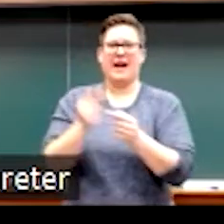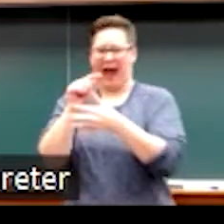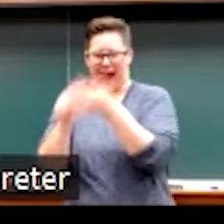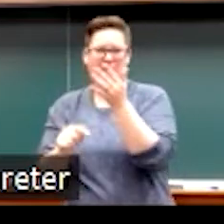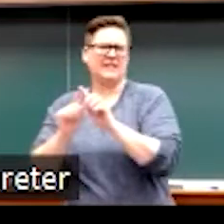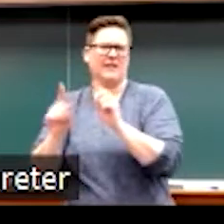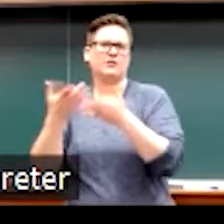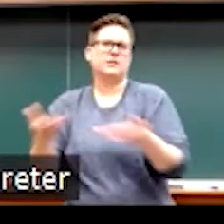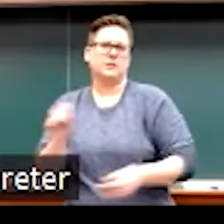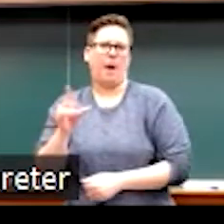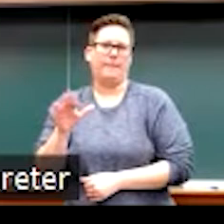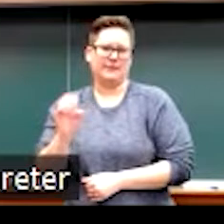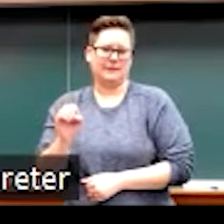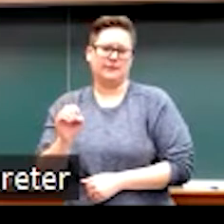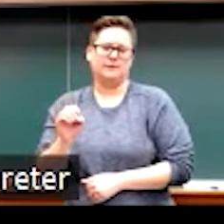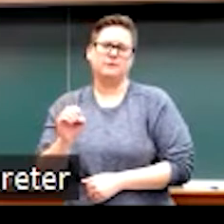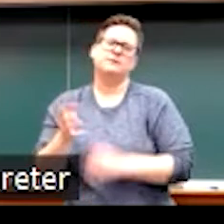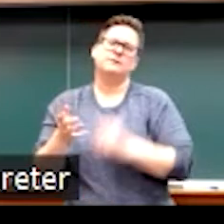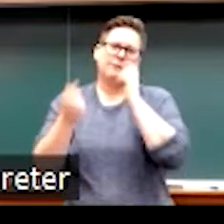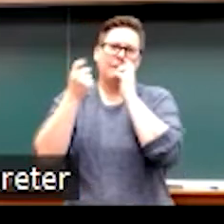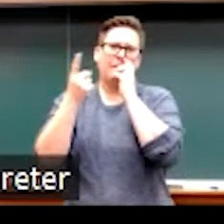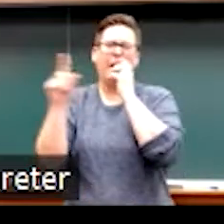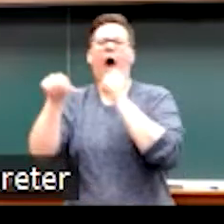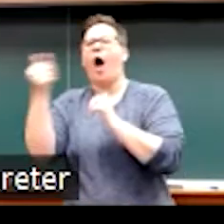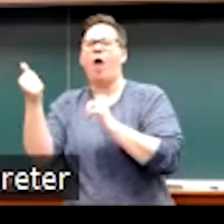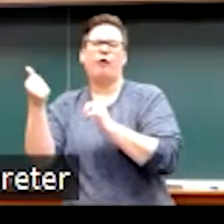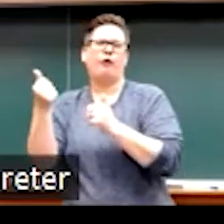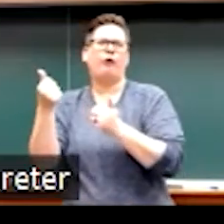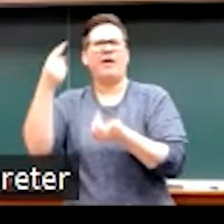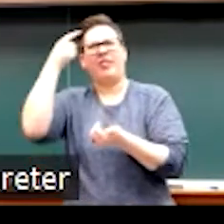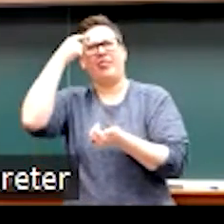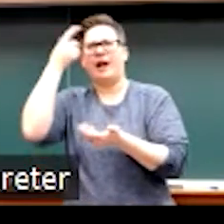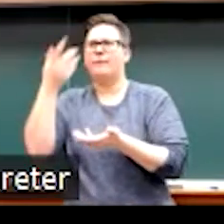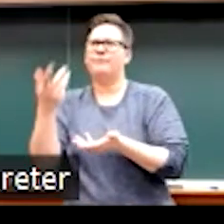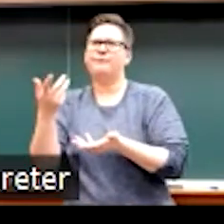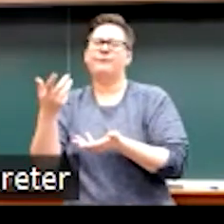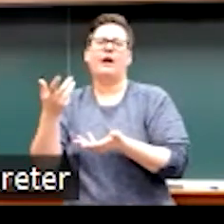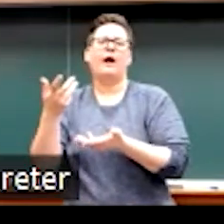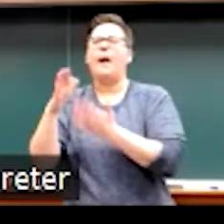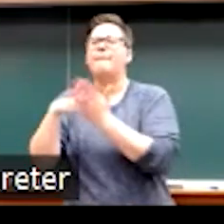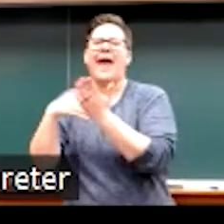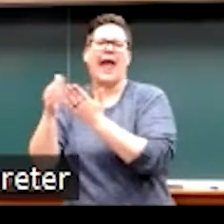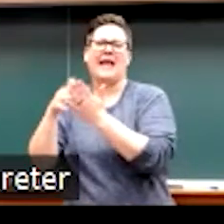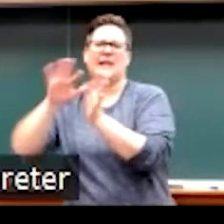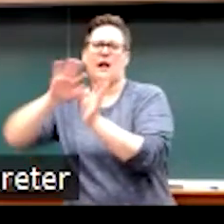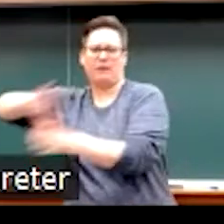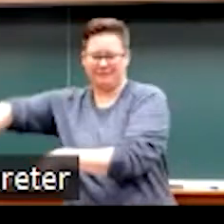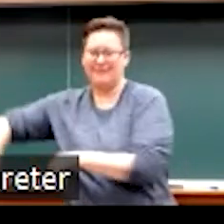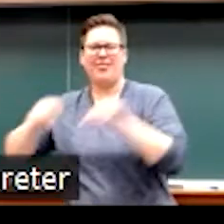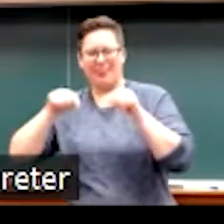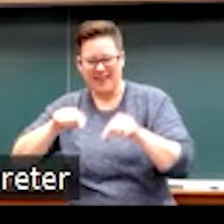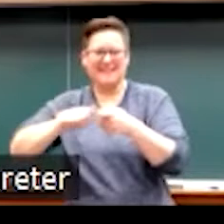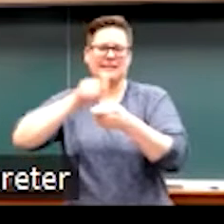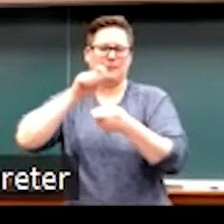these substances. Now, that'll clear out a whole bunch of other filler material that you might think in there, like chest pain or something like that. These are